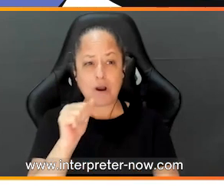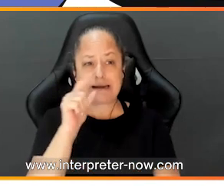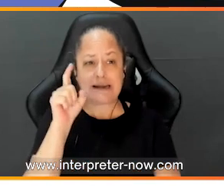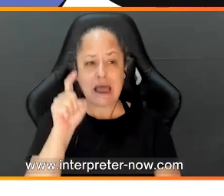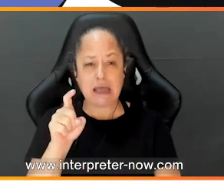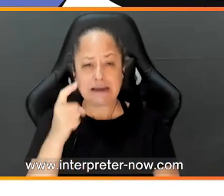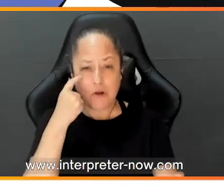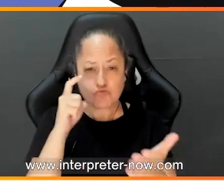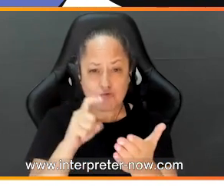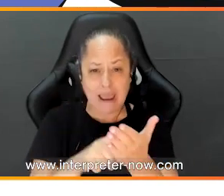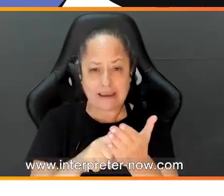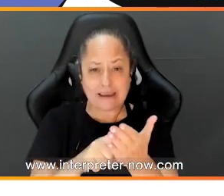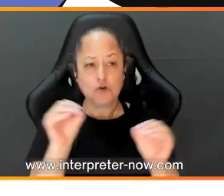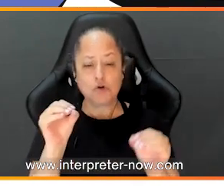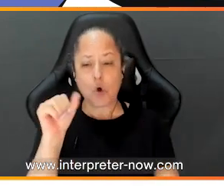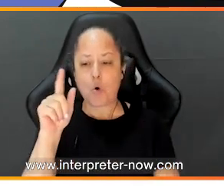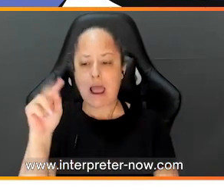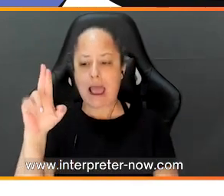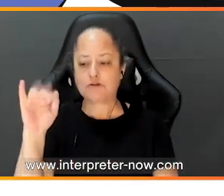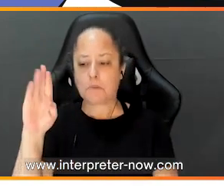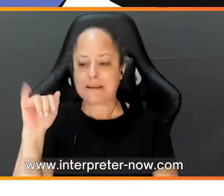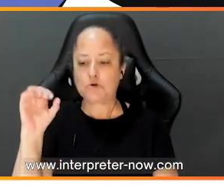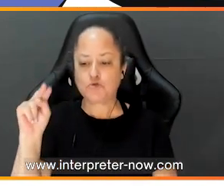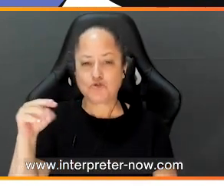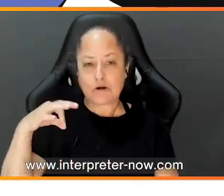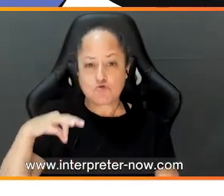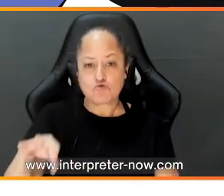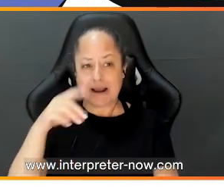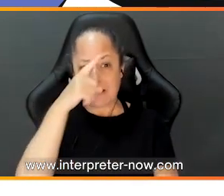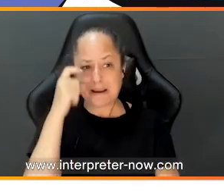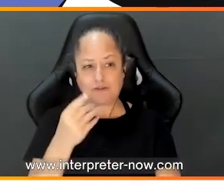vehicle for capitalism, the extractive and